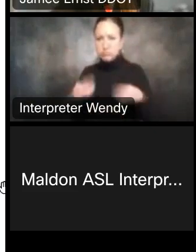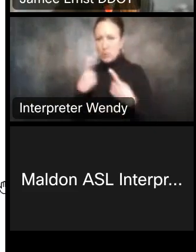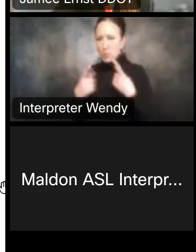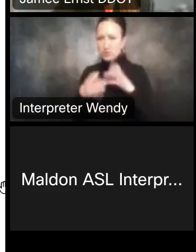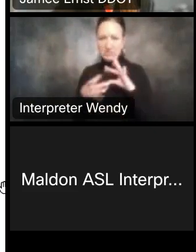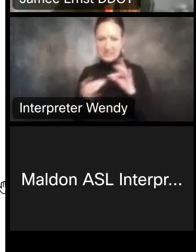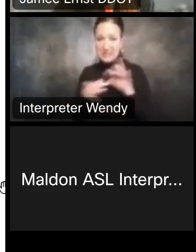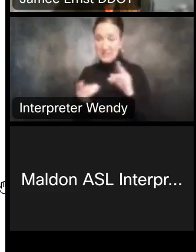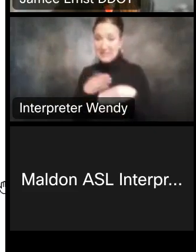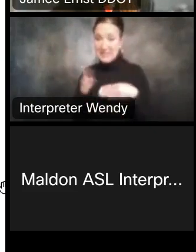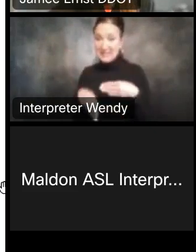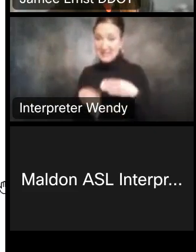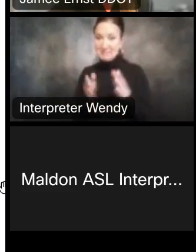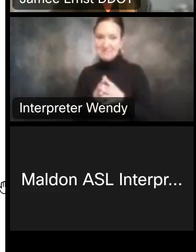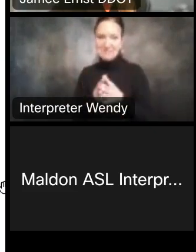comments.